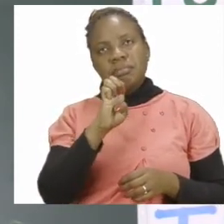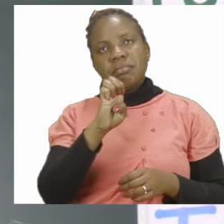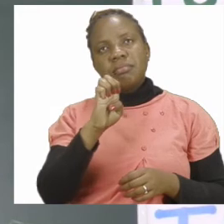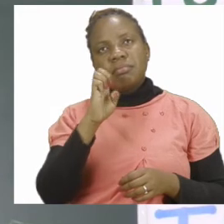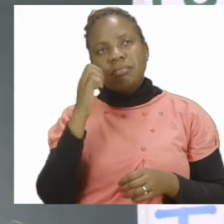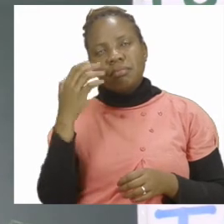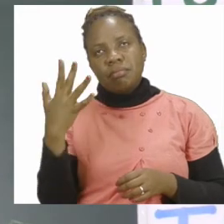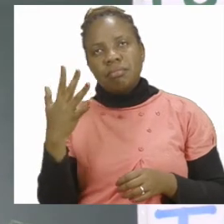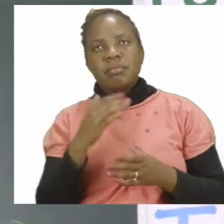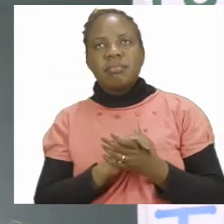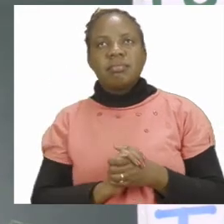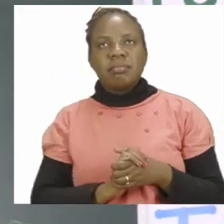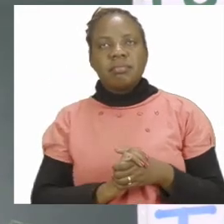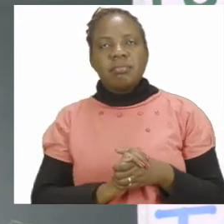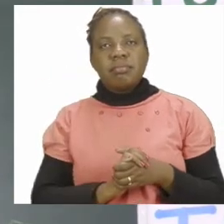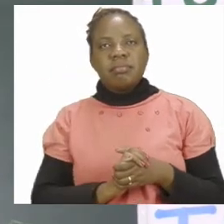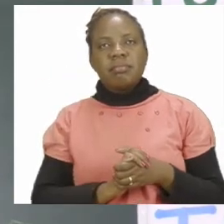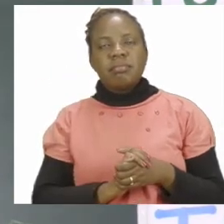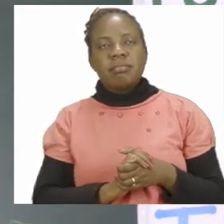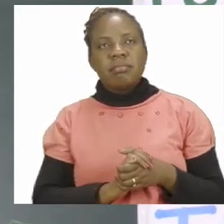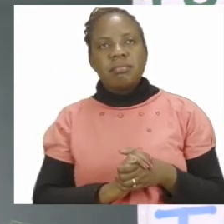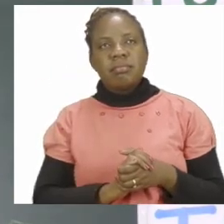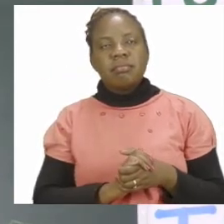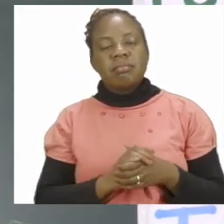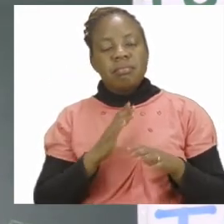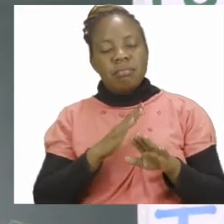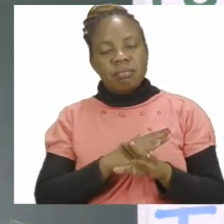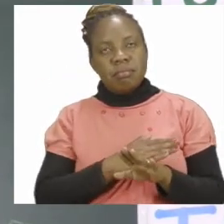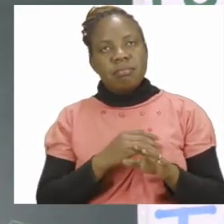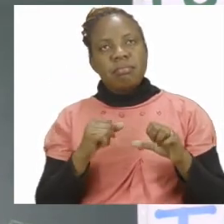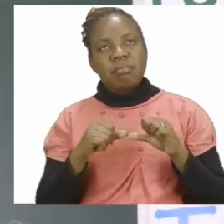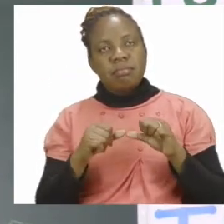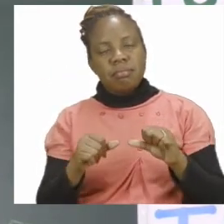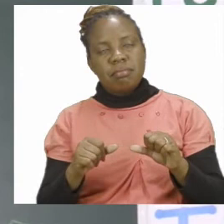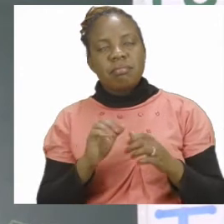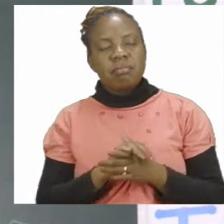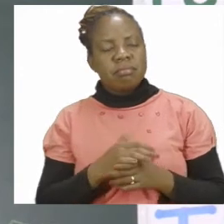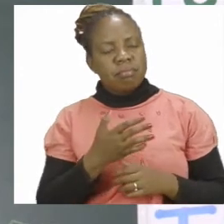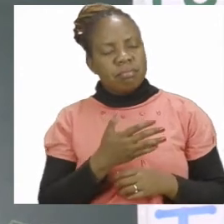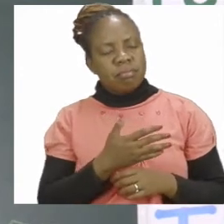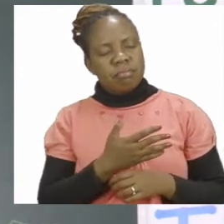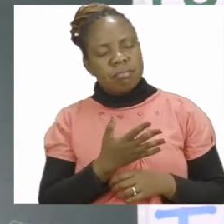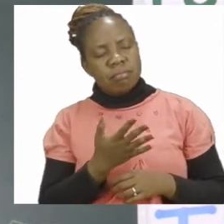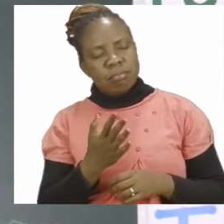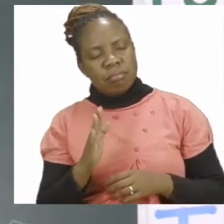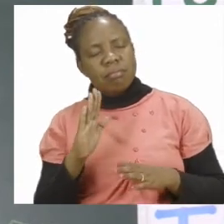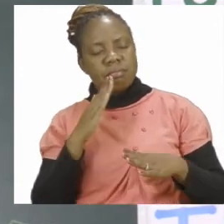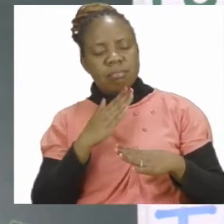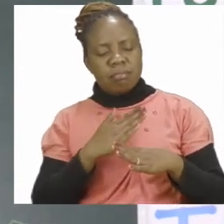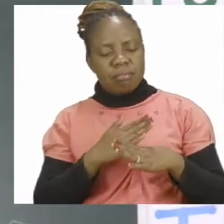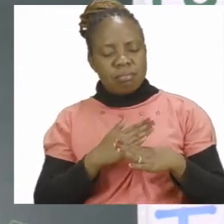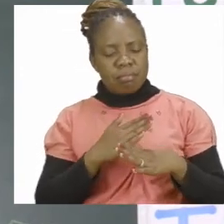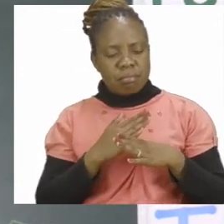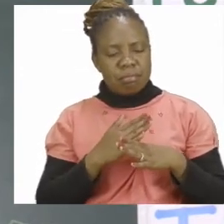Right. Now, before you continue with all your labeling and finding all the